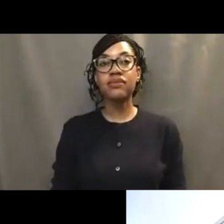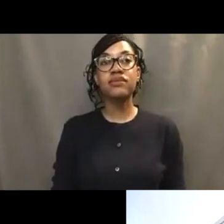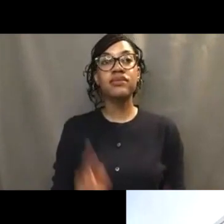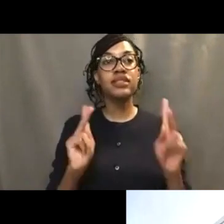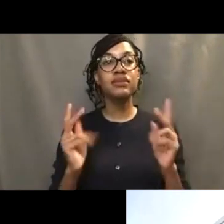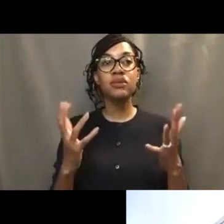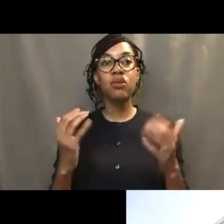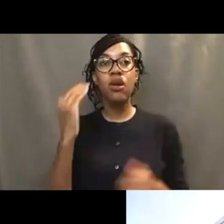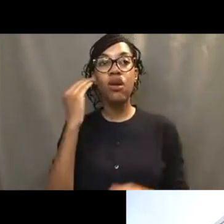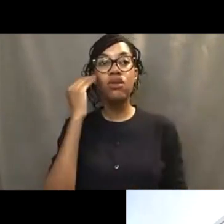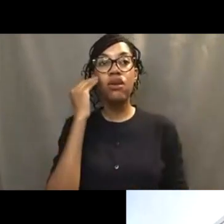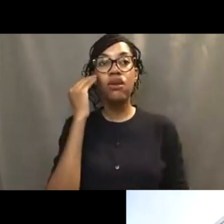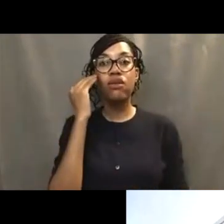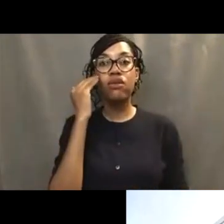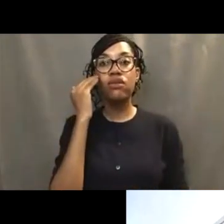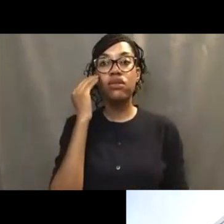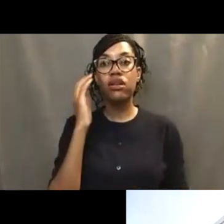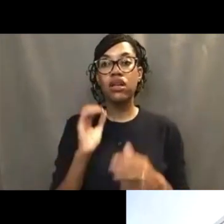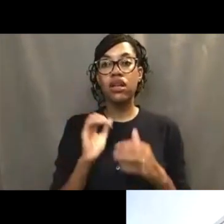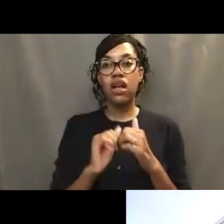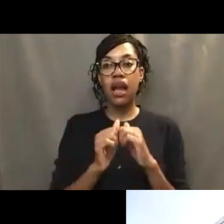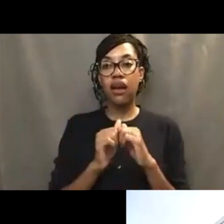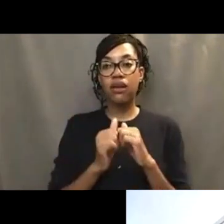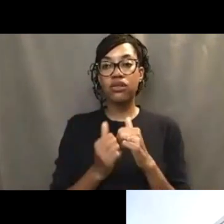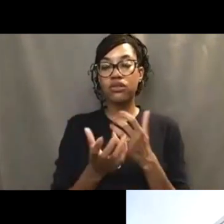the students in this work?